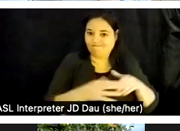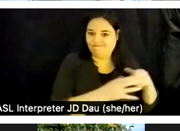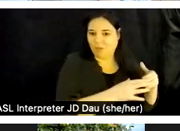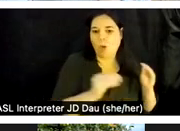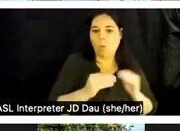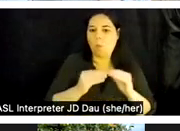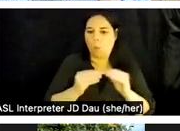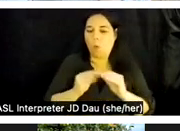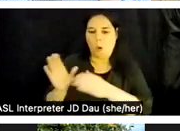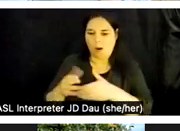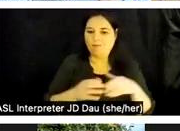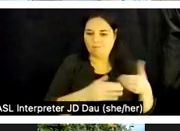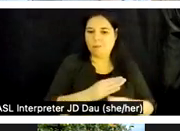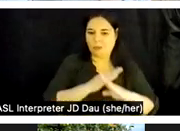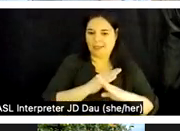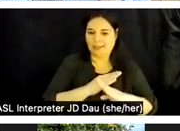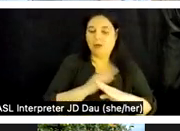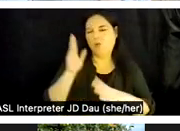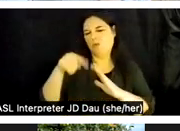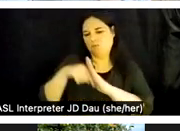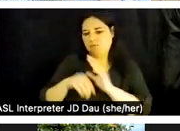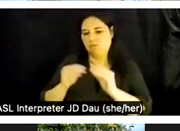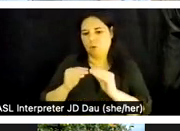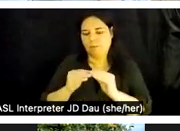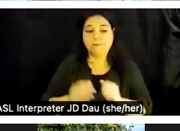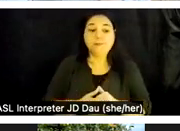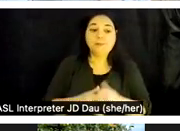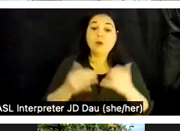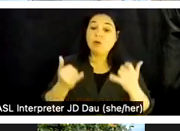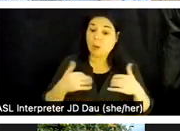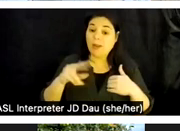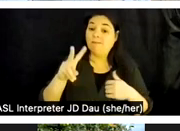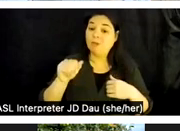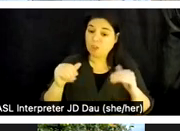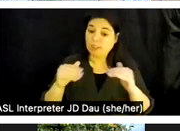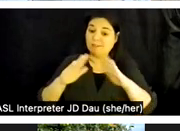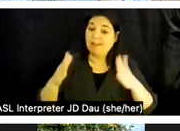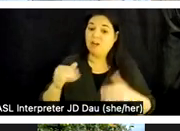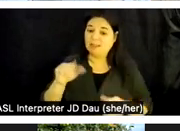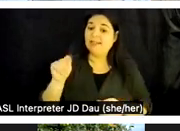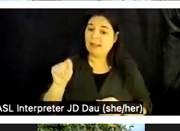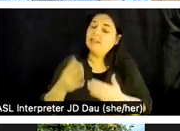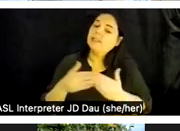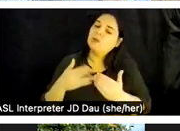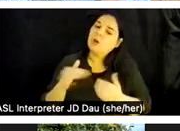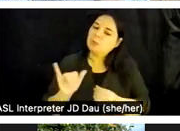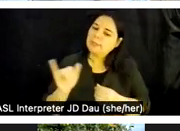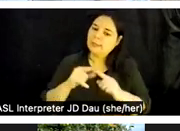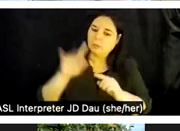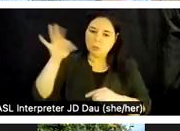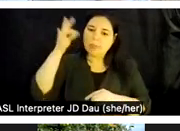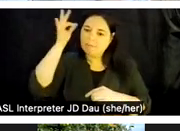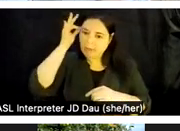over in a bit. And then there's also the Virginia Fair Housing Act. Now it's pretty similar to the Federal Fair Housing